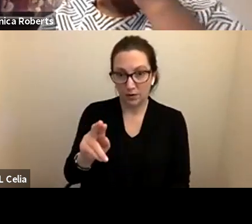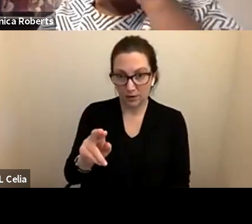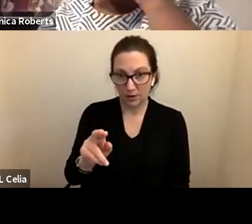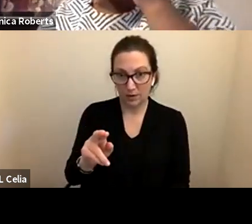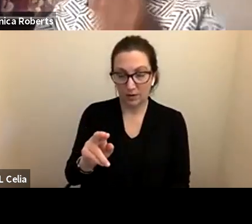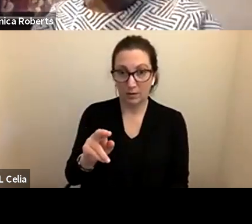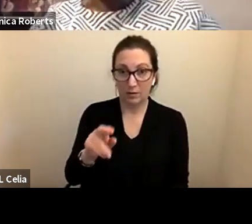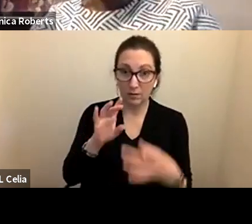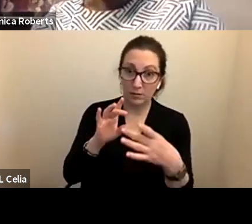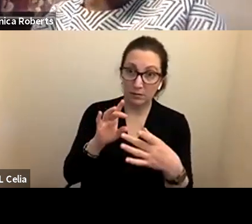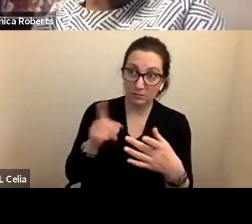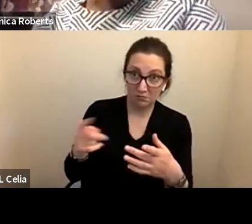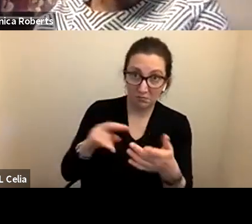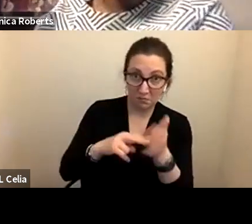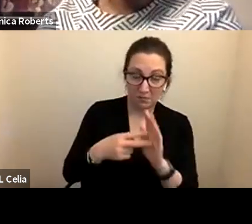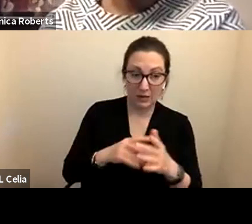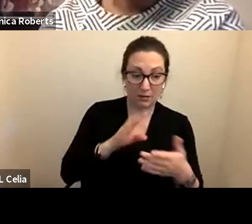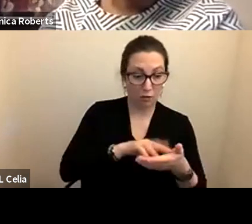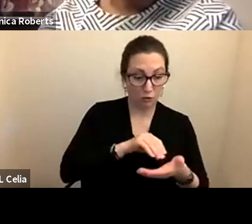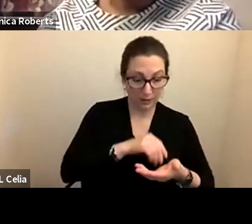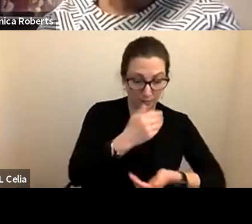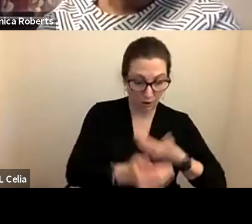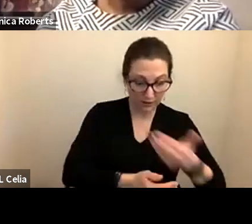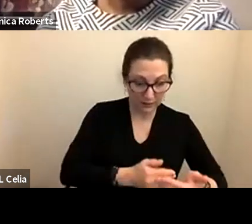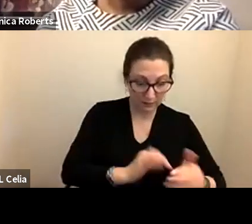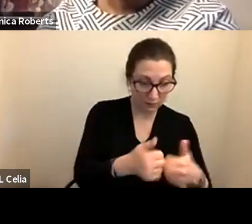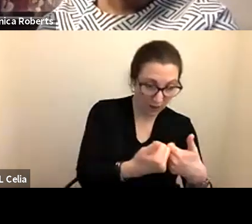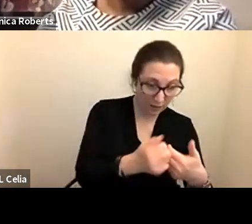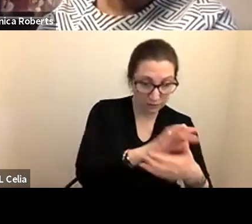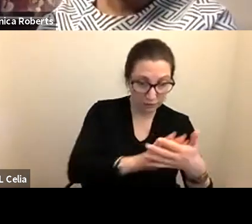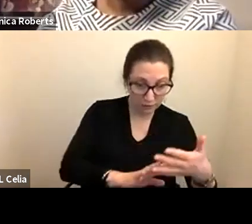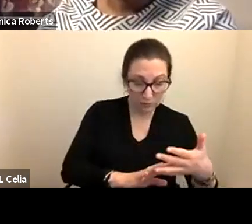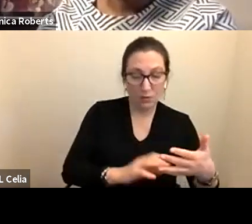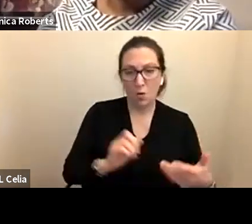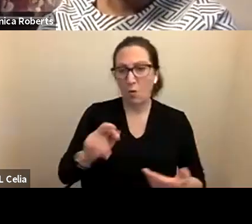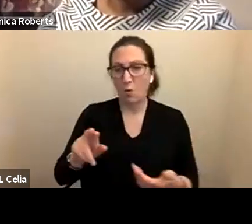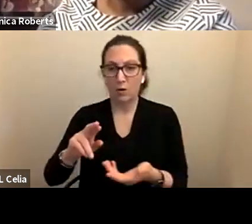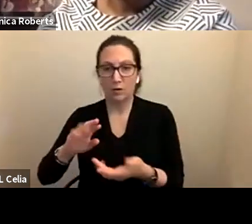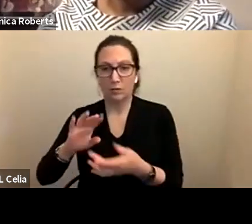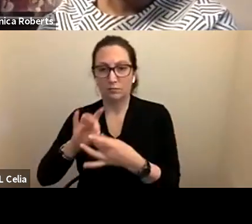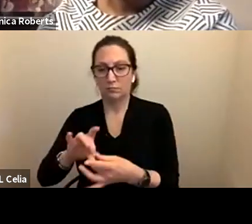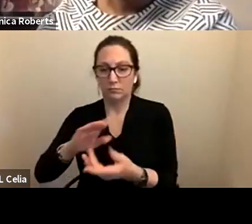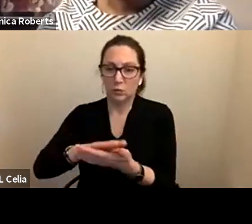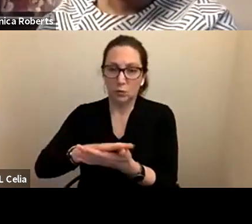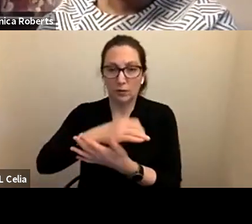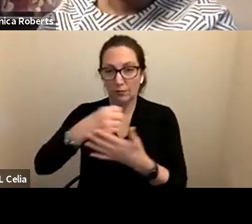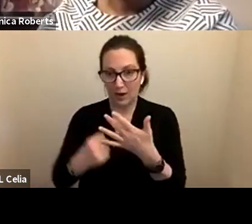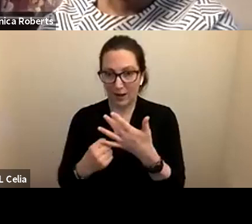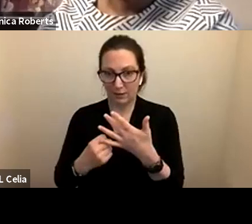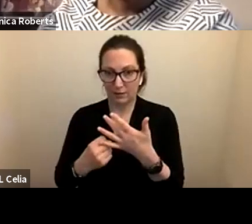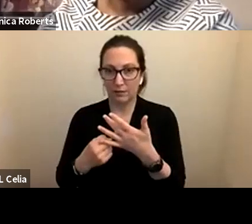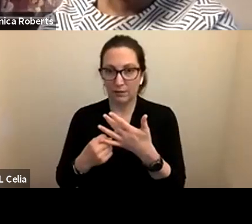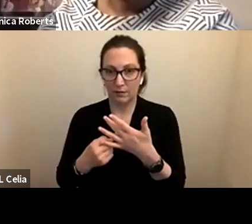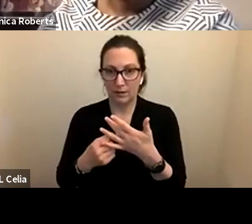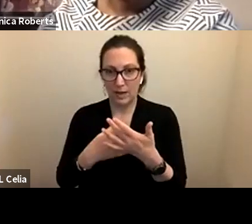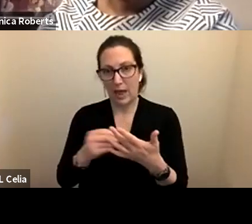it about the learning process? Or is it about, you know, school rankings and